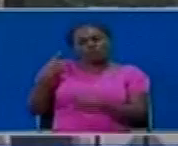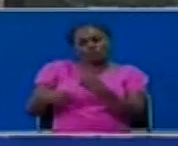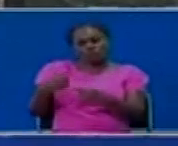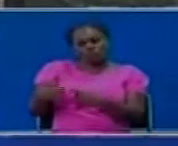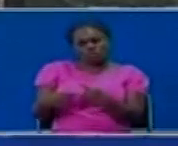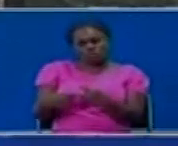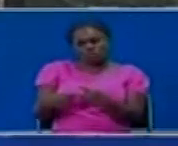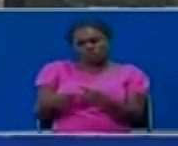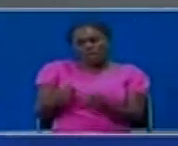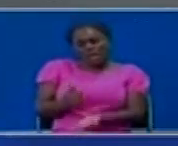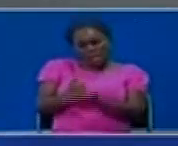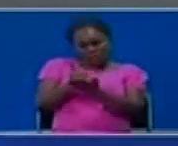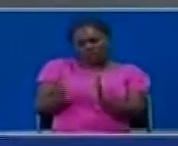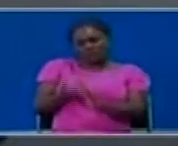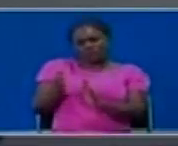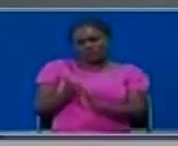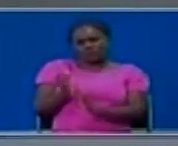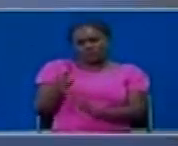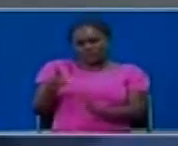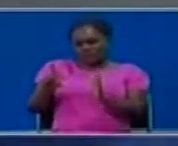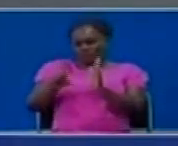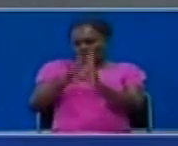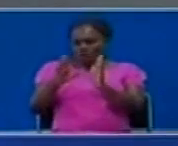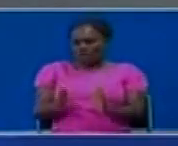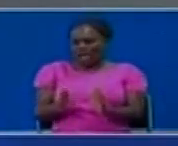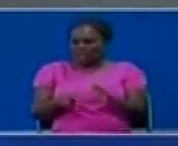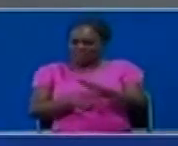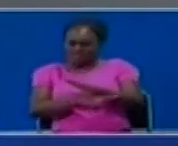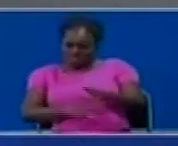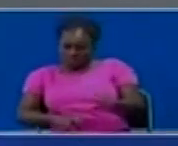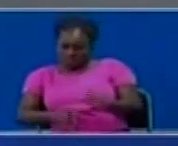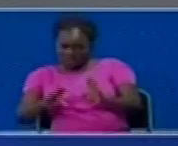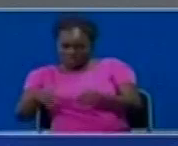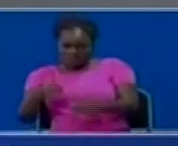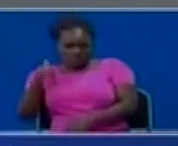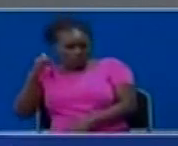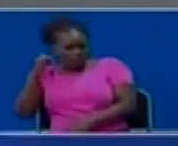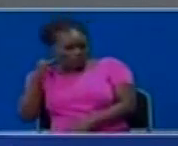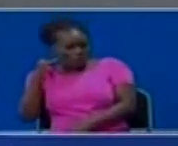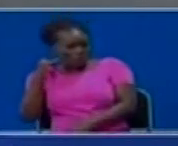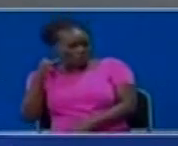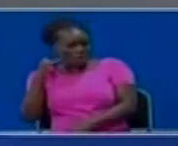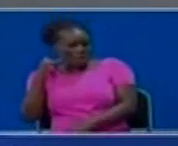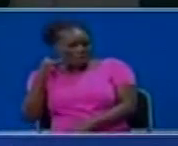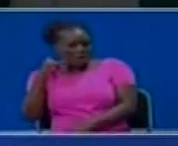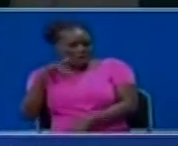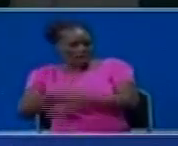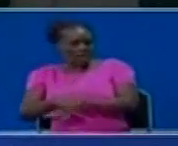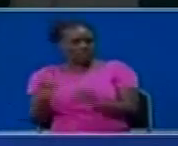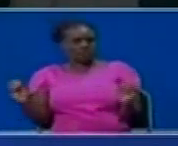kwa hivyo anahitaji usaidizi. He feels his lawyer shortchanged him. He gave him a phone contact that hardly goes through.